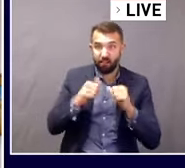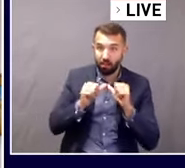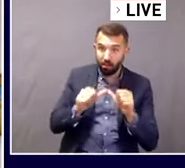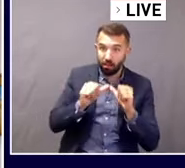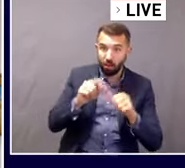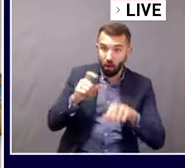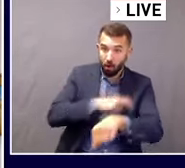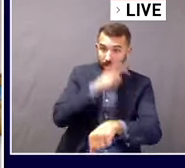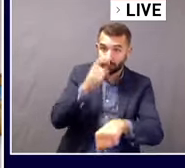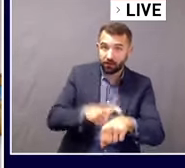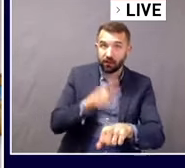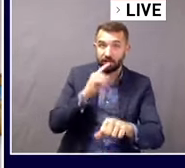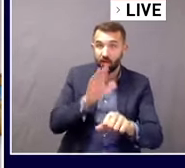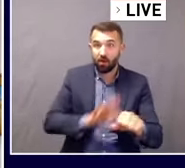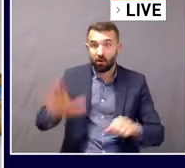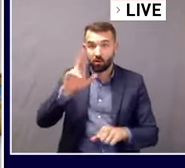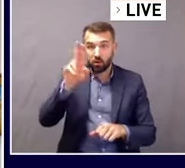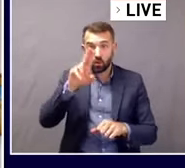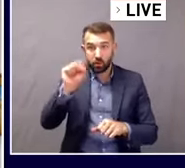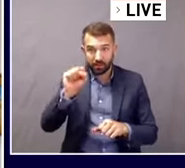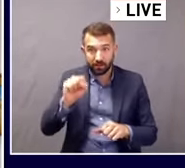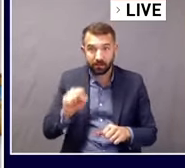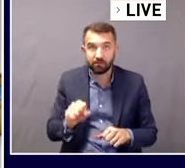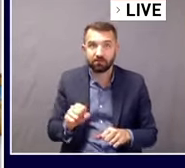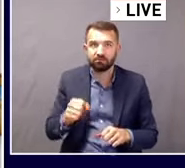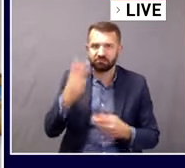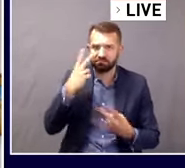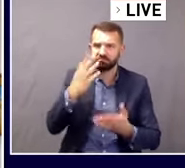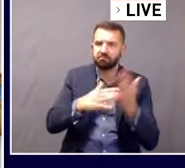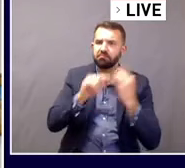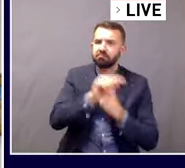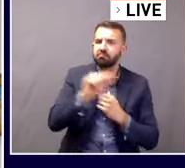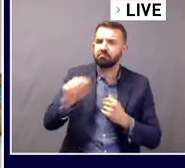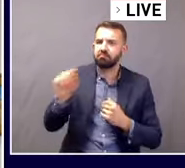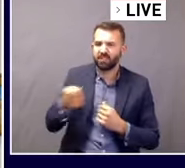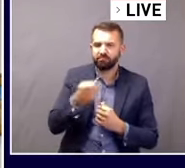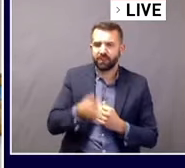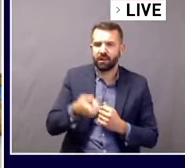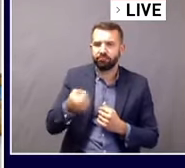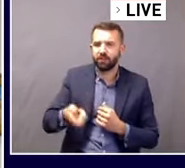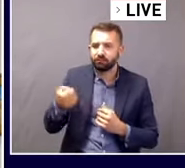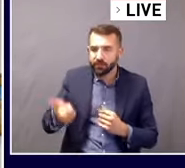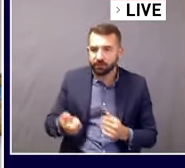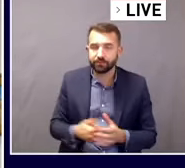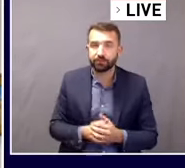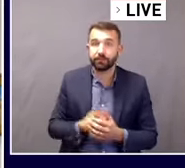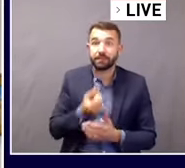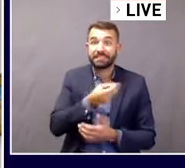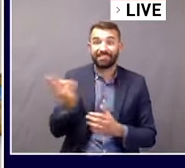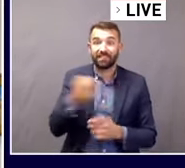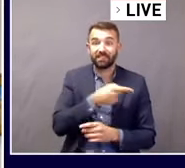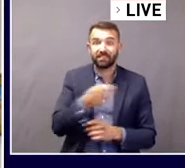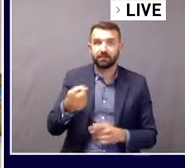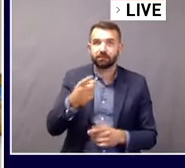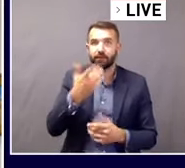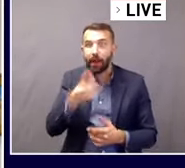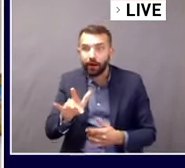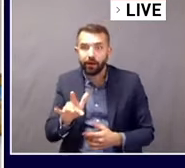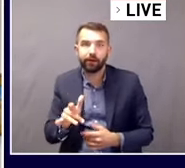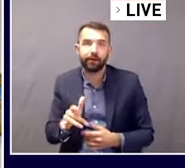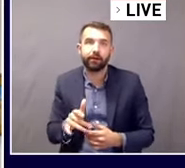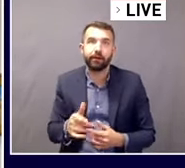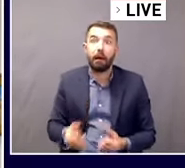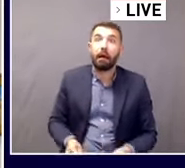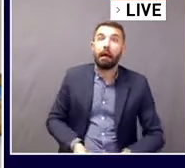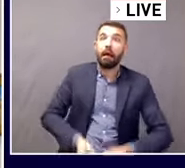been described. It seems to be a minority phenomenon, thankfully. How prevalent it actually is at a national